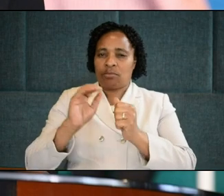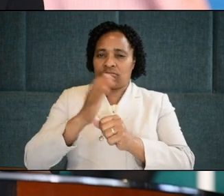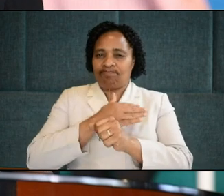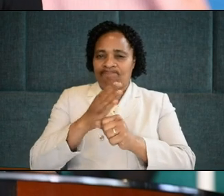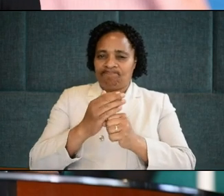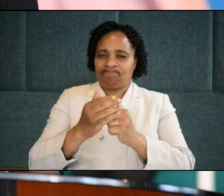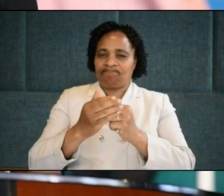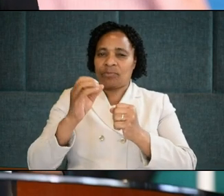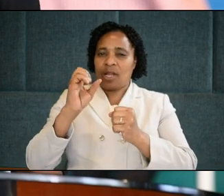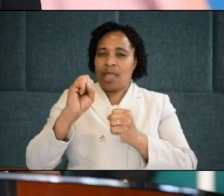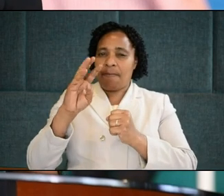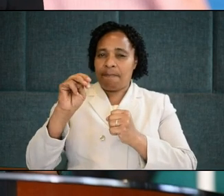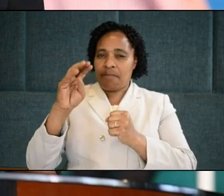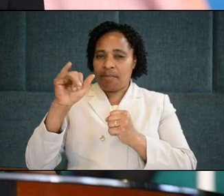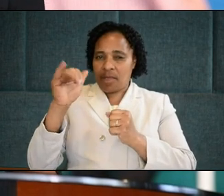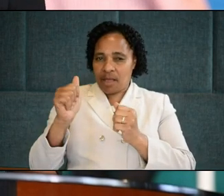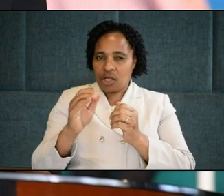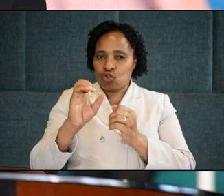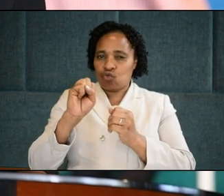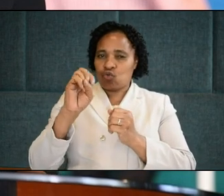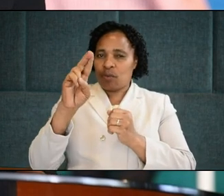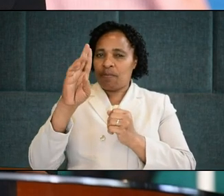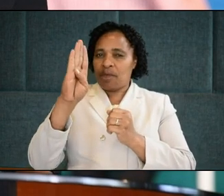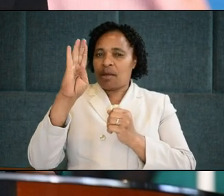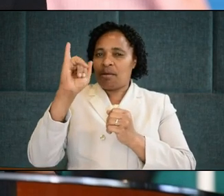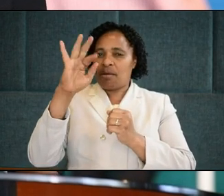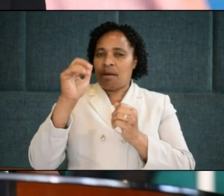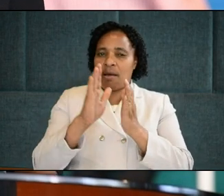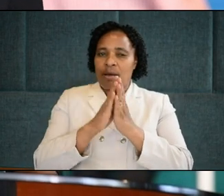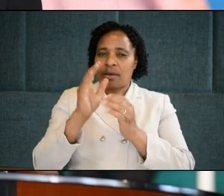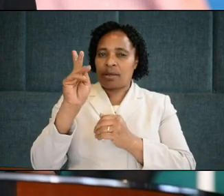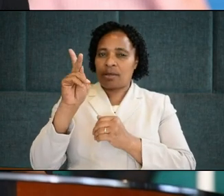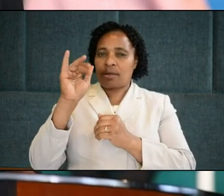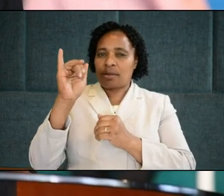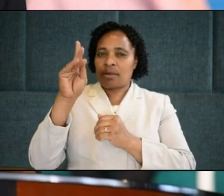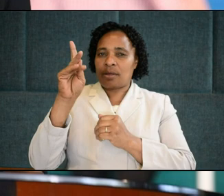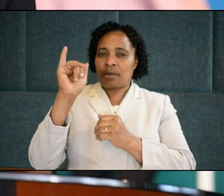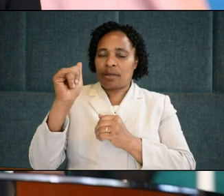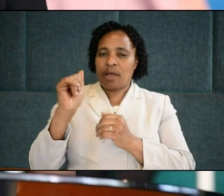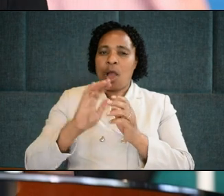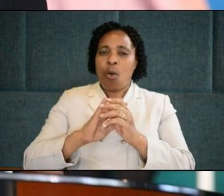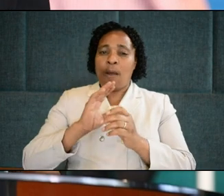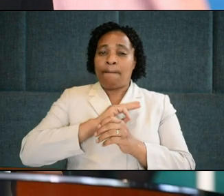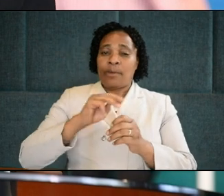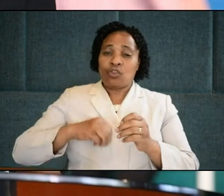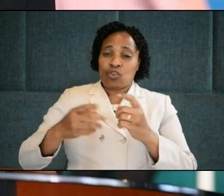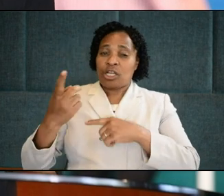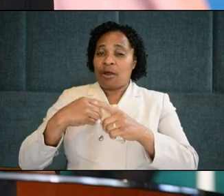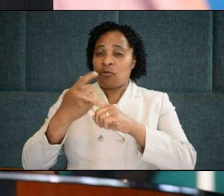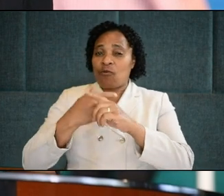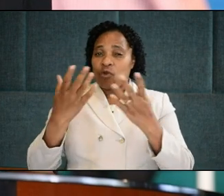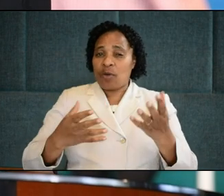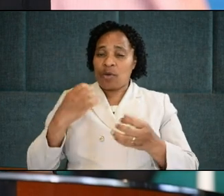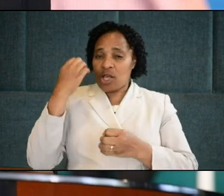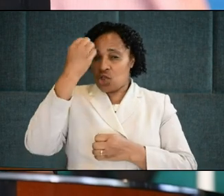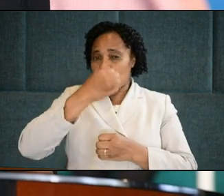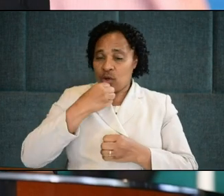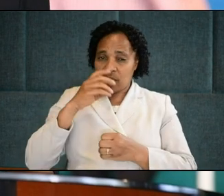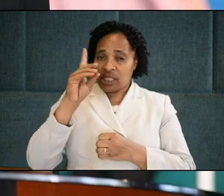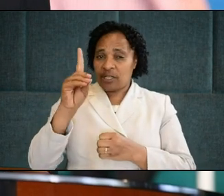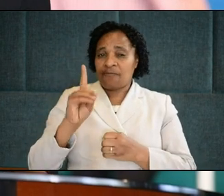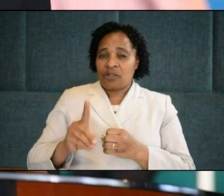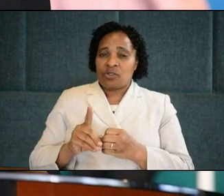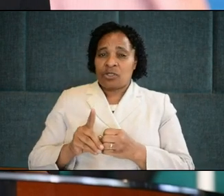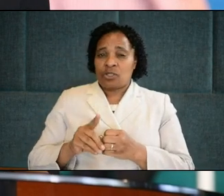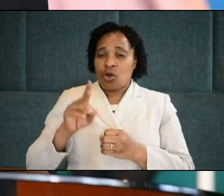on the violin, Sabir on the clarinet, Kiki on the trumpet. Our mission story comes all the way from the European